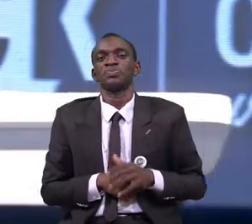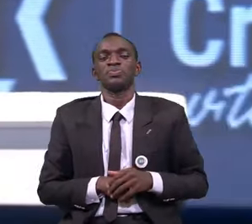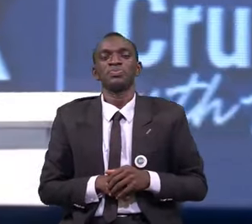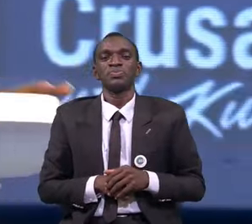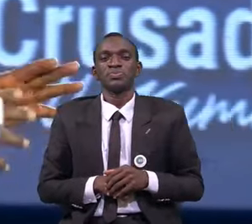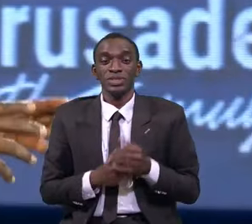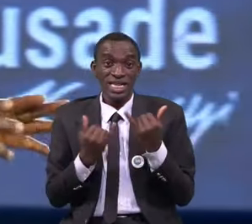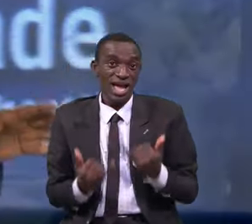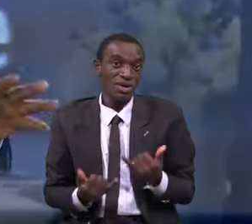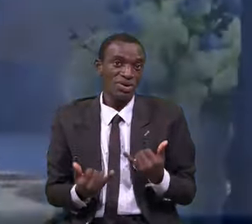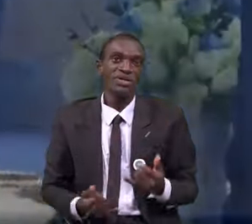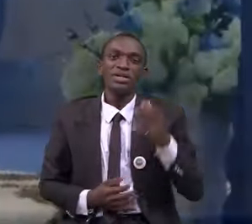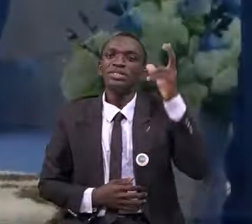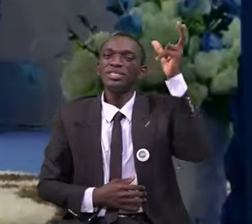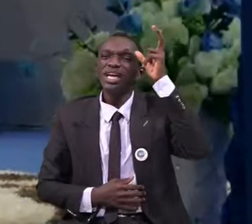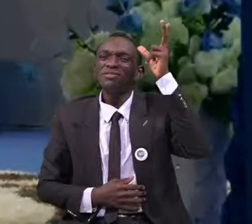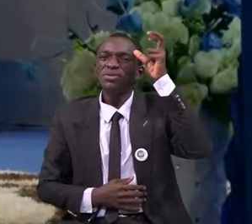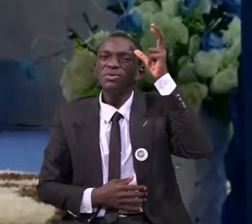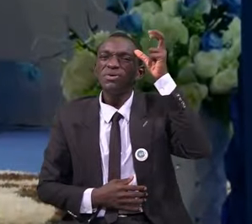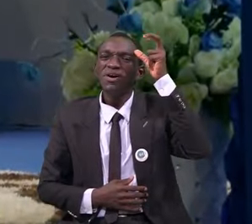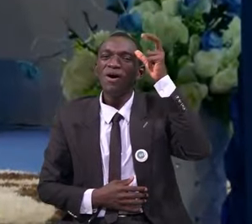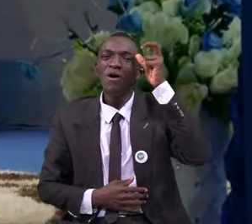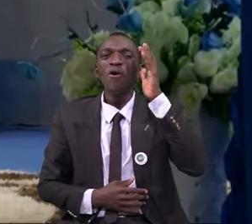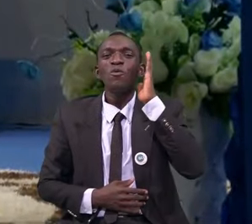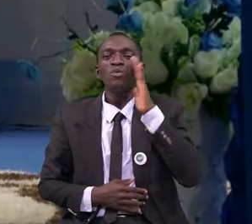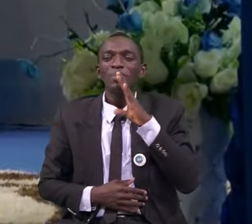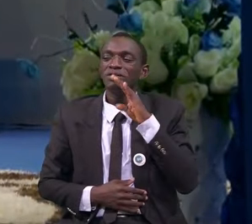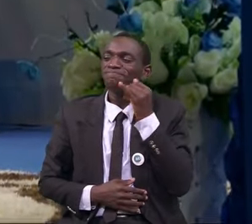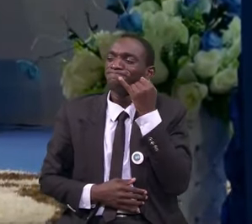Now the devil is going to be jealous.